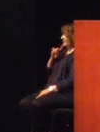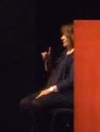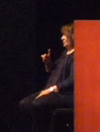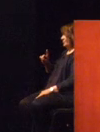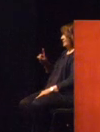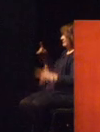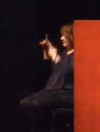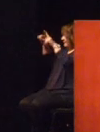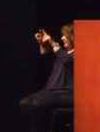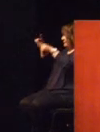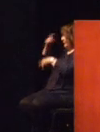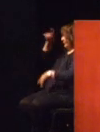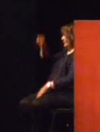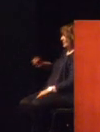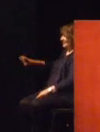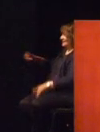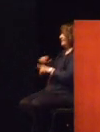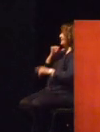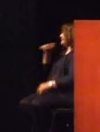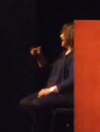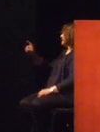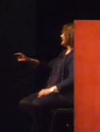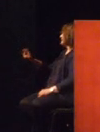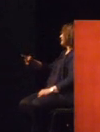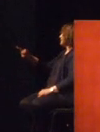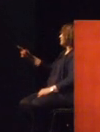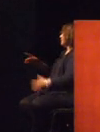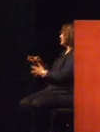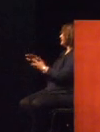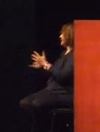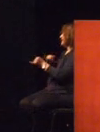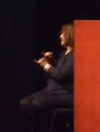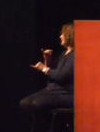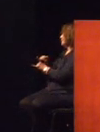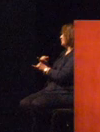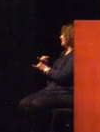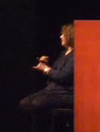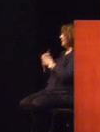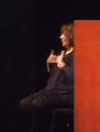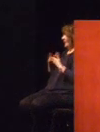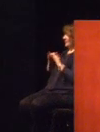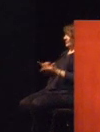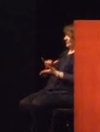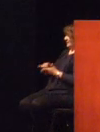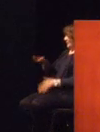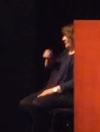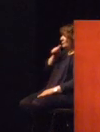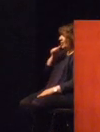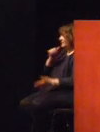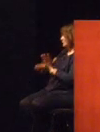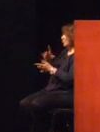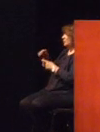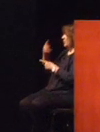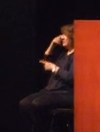well when it comes to transfer, but it's not necessarily to those selected institutions. We do have students that choose privates, that choose to go